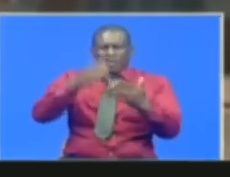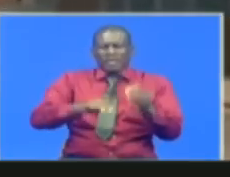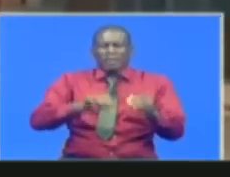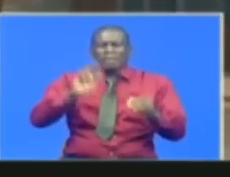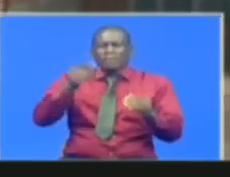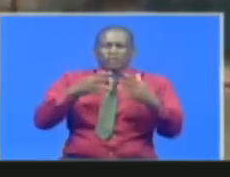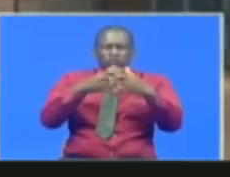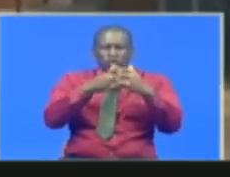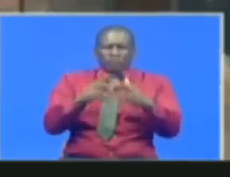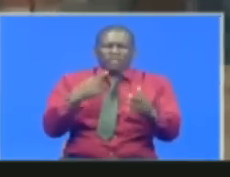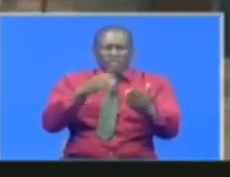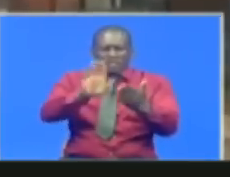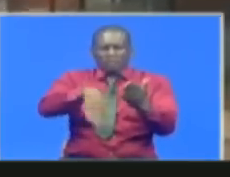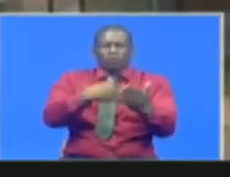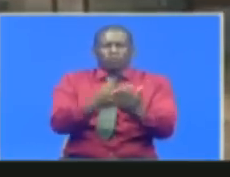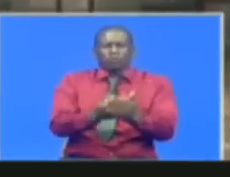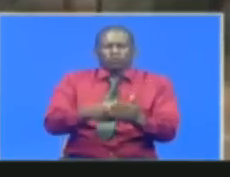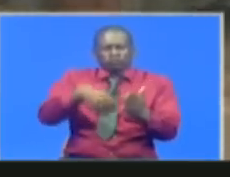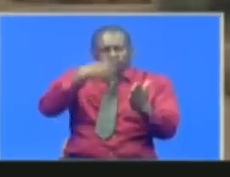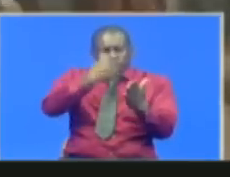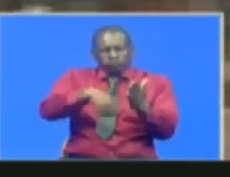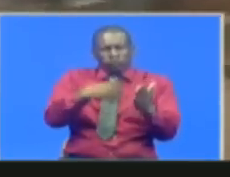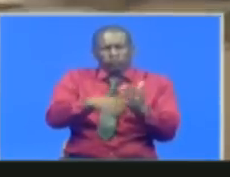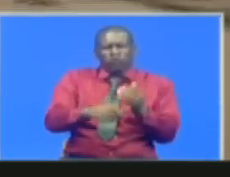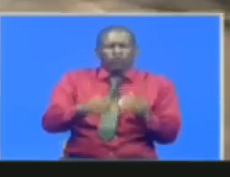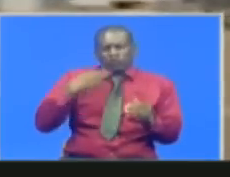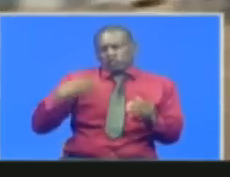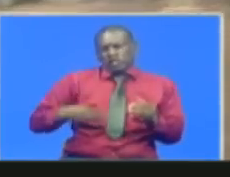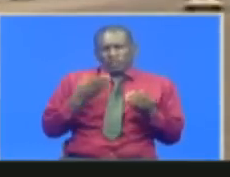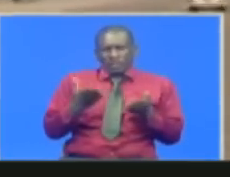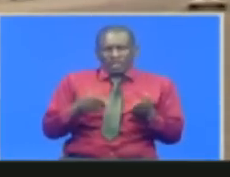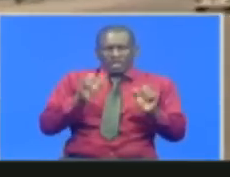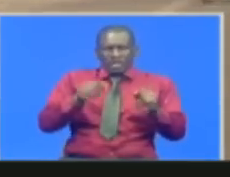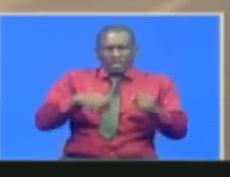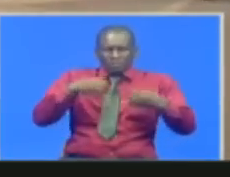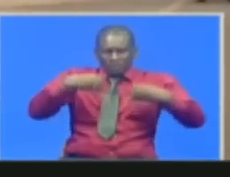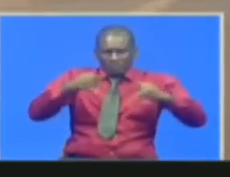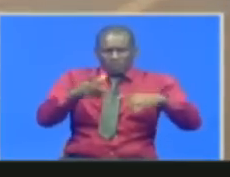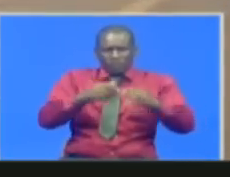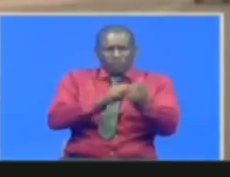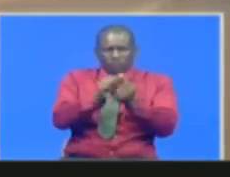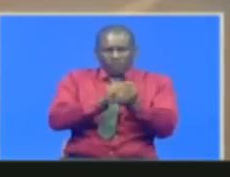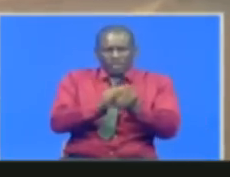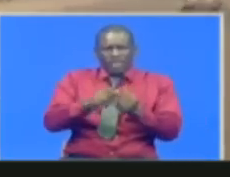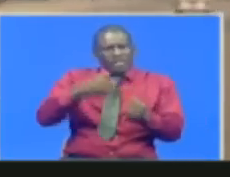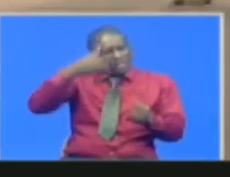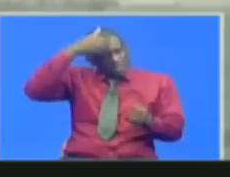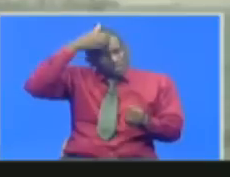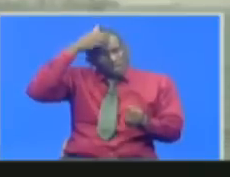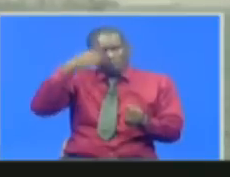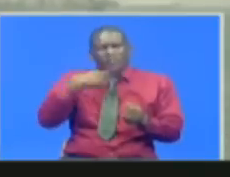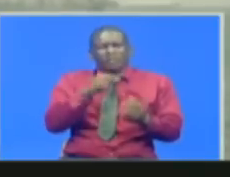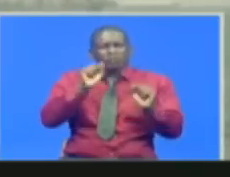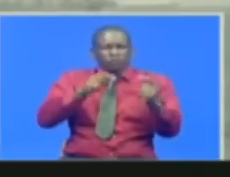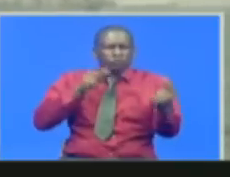said the earlier proposed tariff hikes against Chinese products could take effect on Friday. Trump said he may target